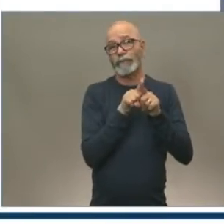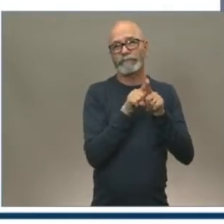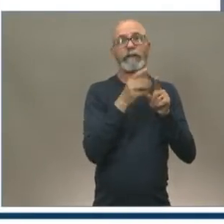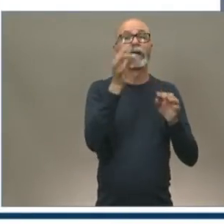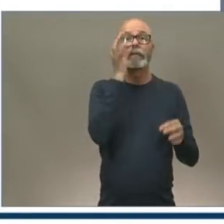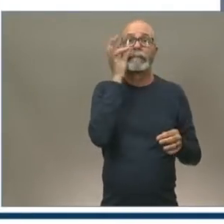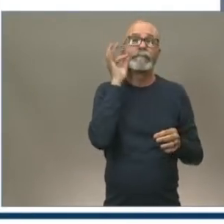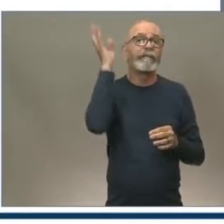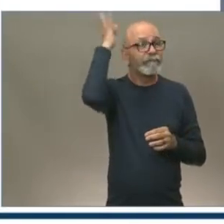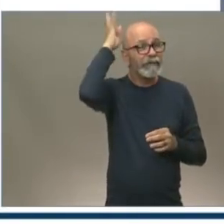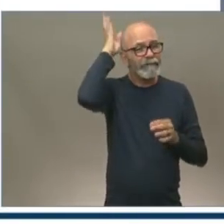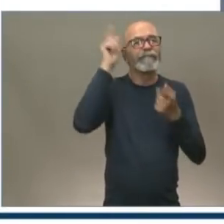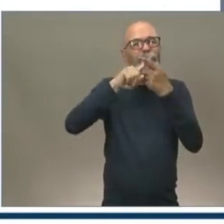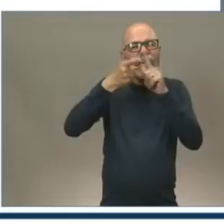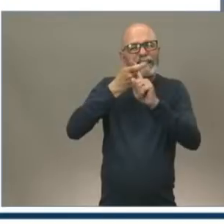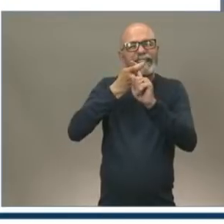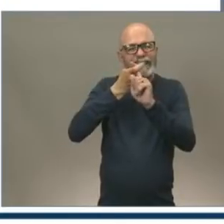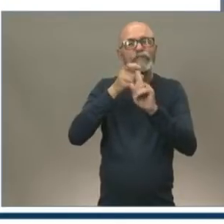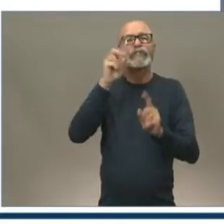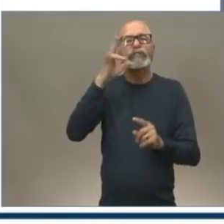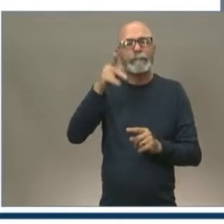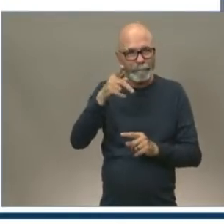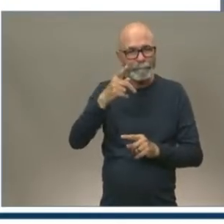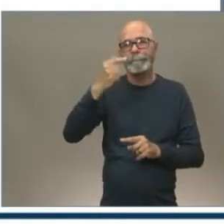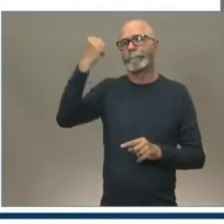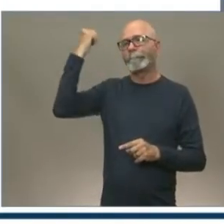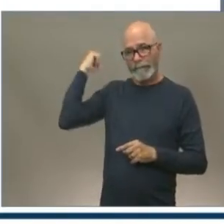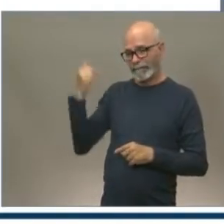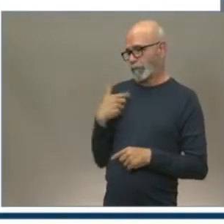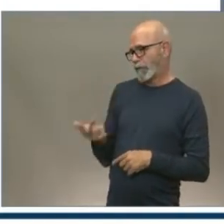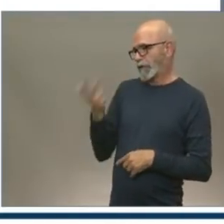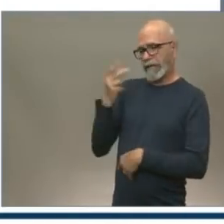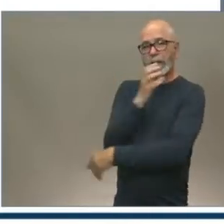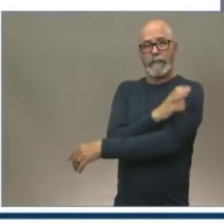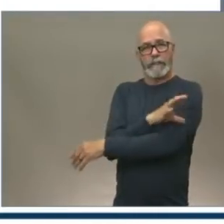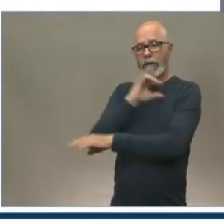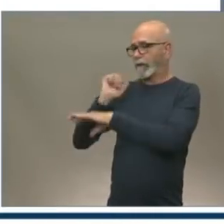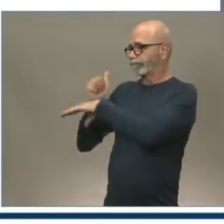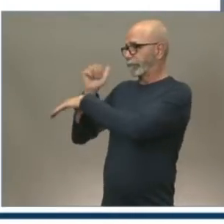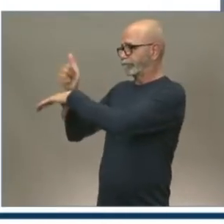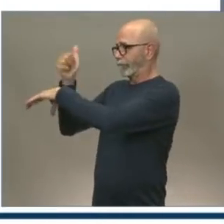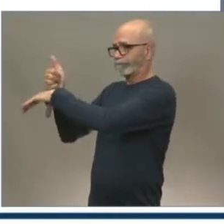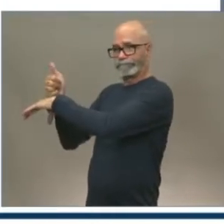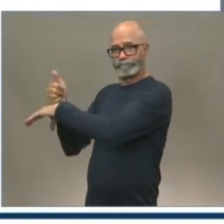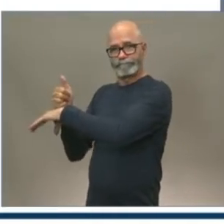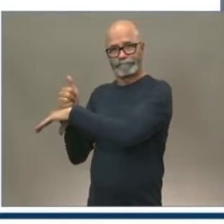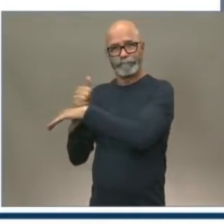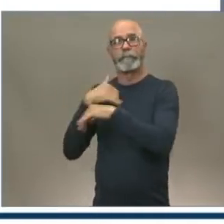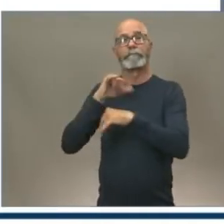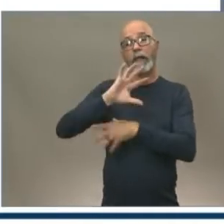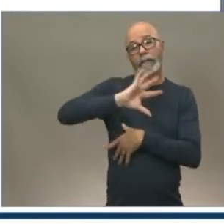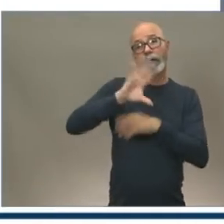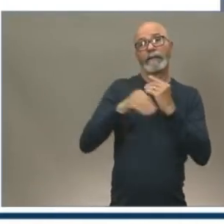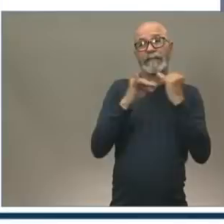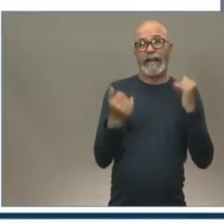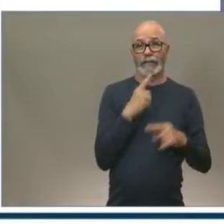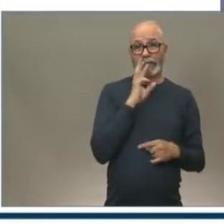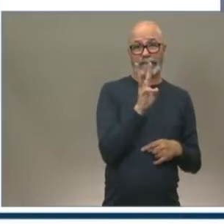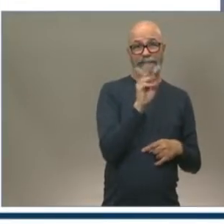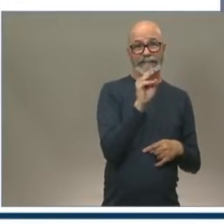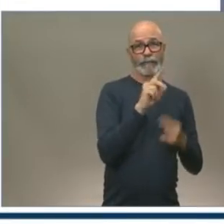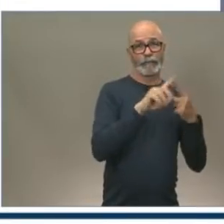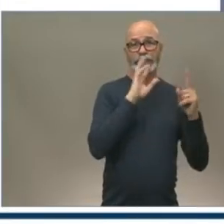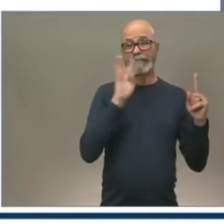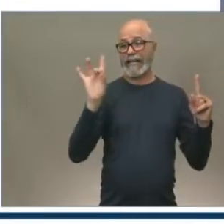3 shelter clinics running. Yesterday, we expanded to include Nova Scotians aged 60 and older, and there are